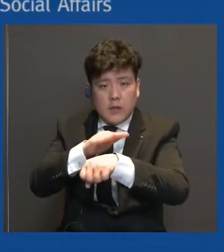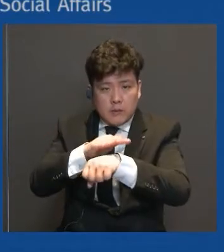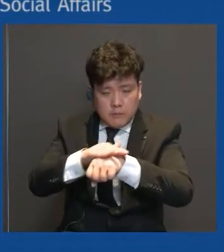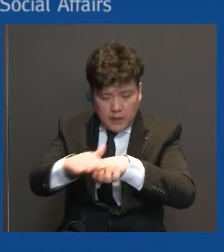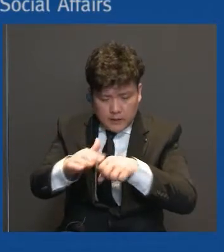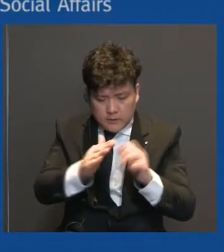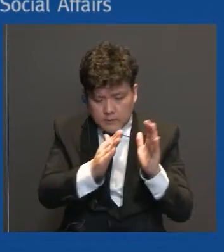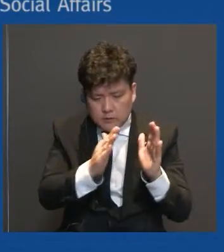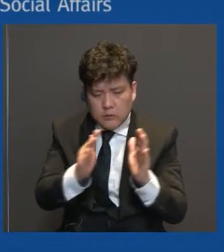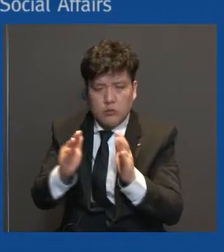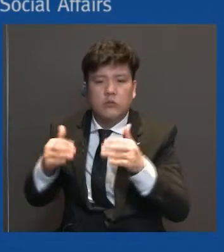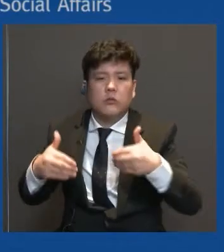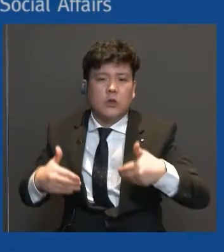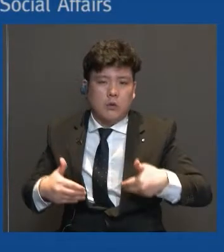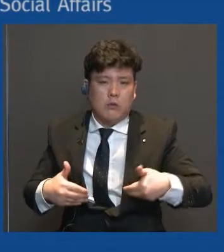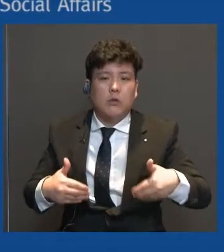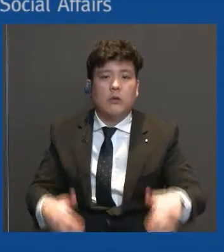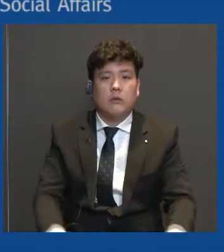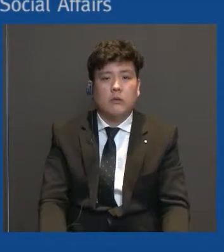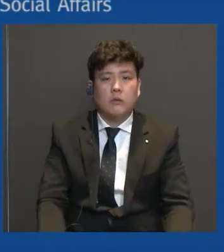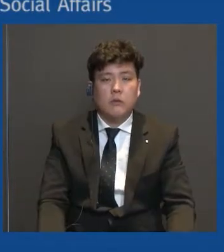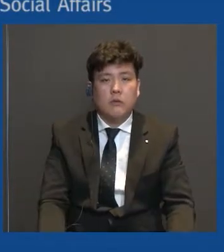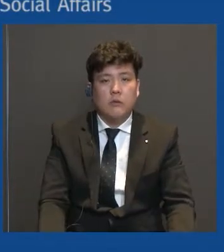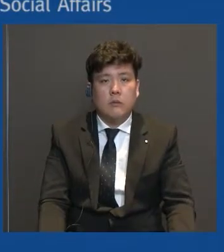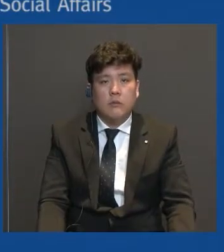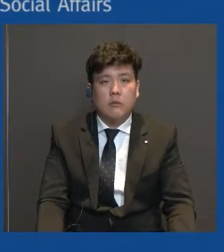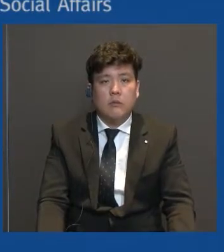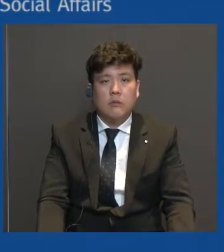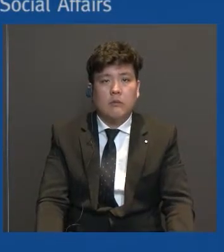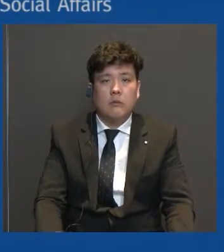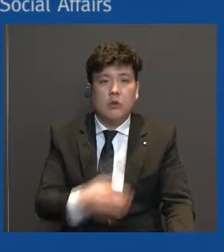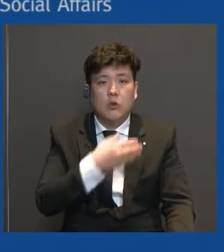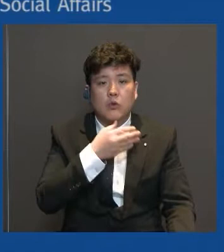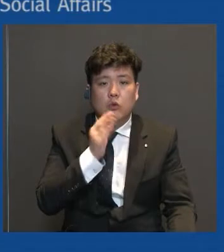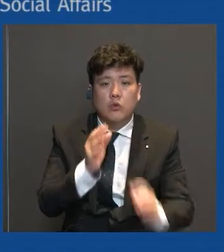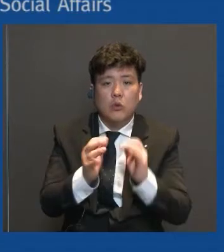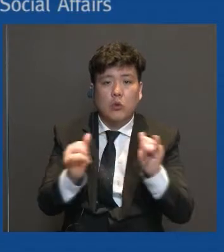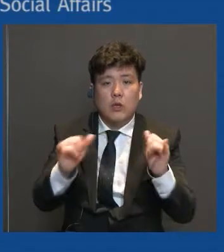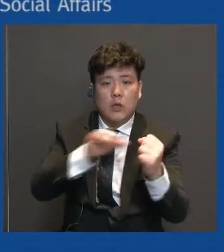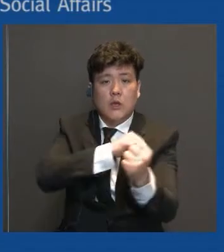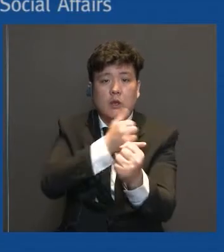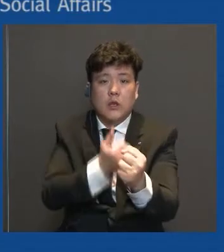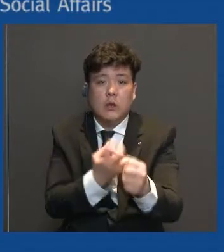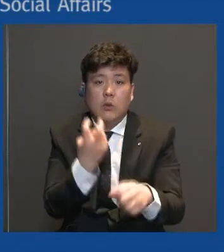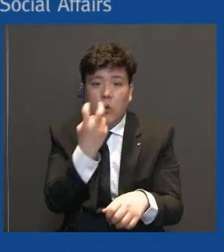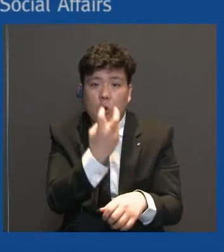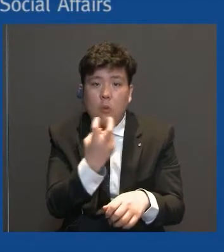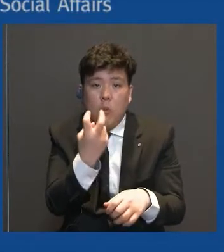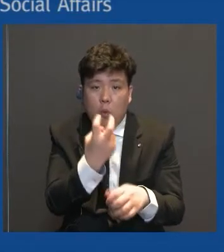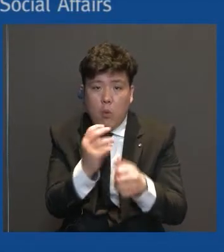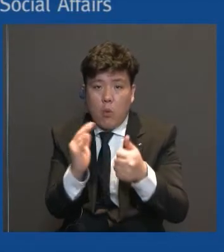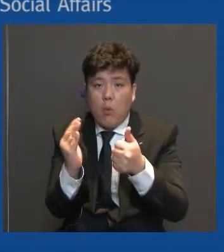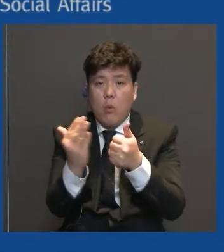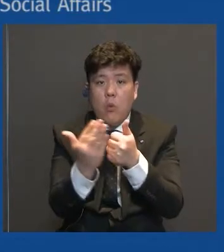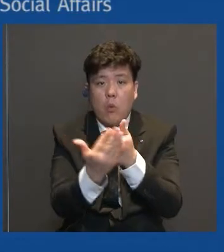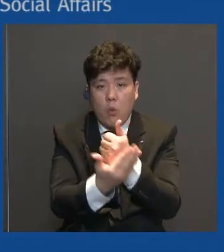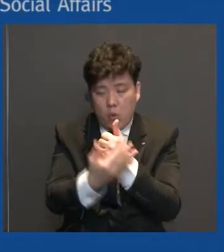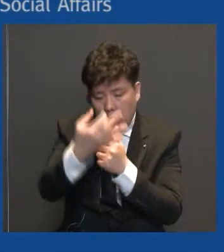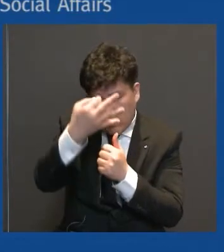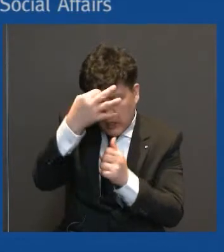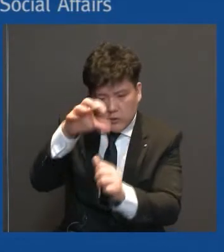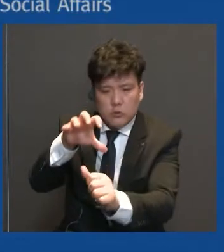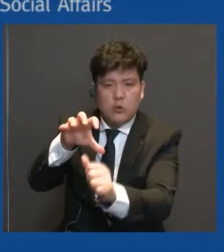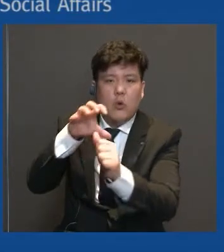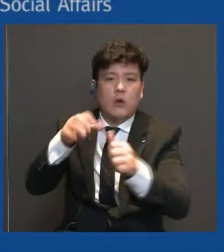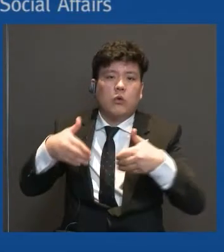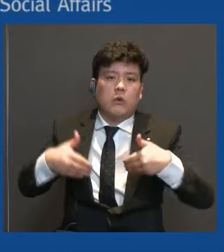are protected by the use and non-use of the technologies. Another group who need